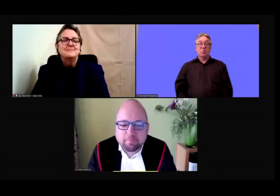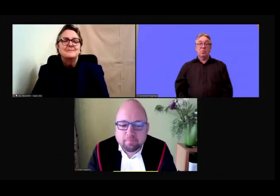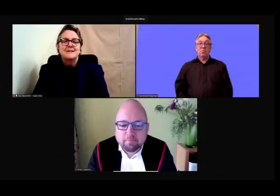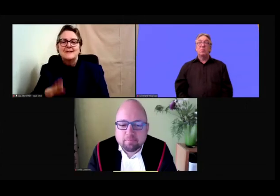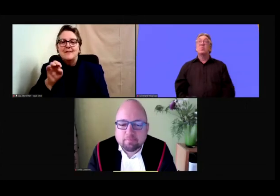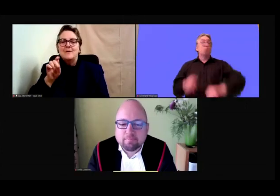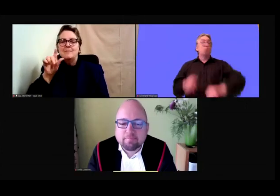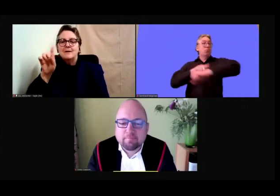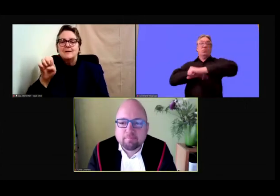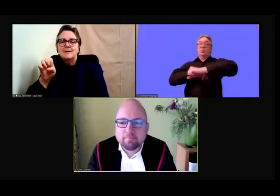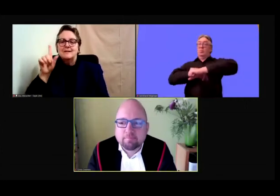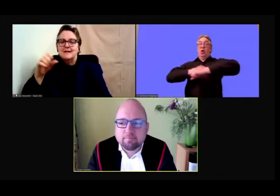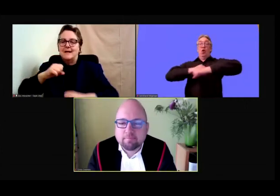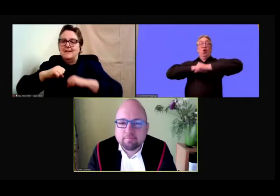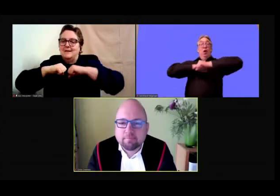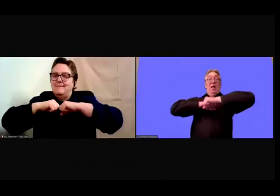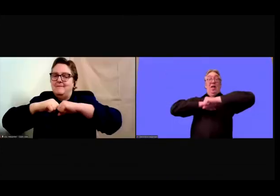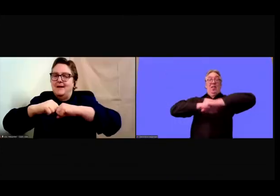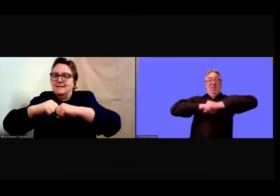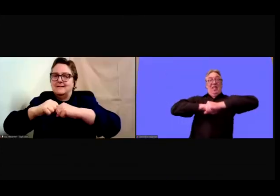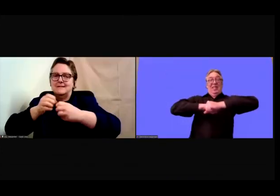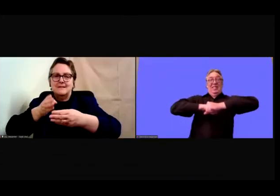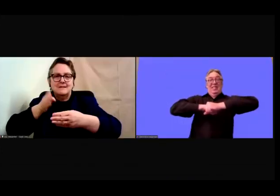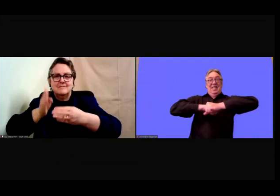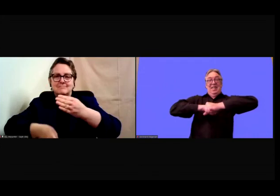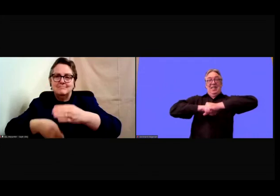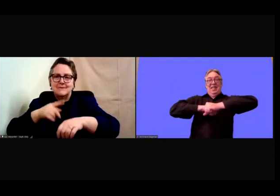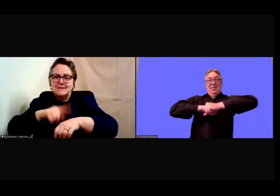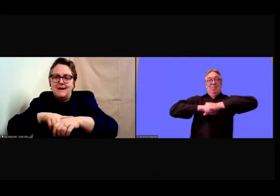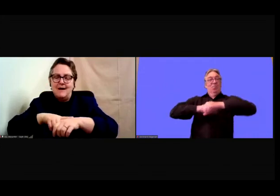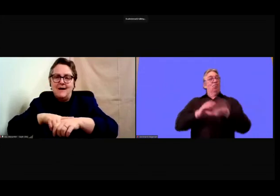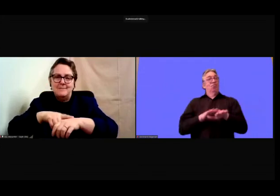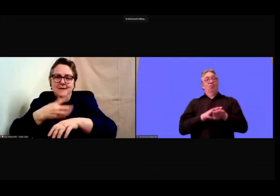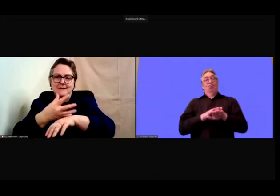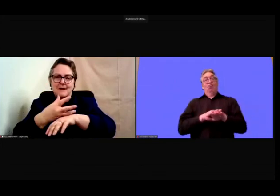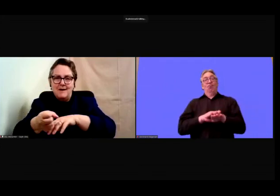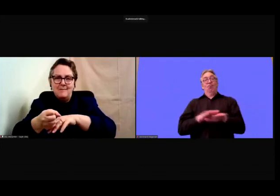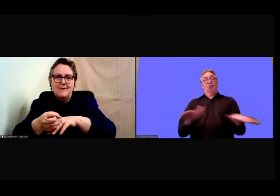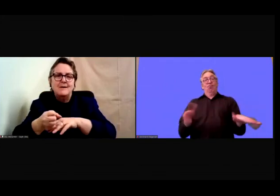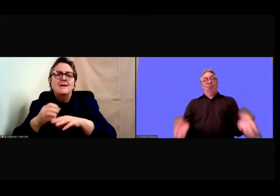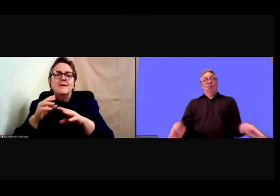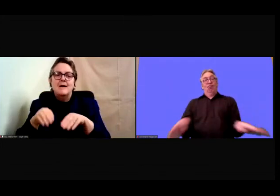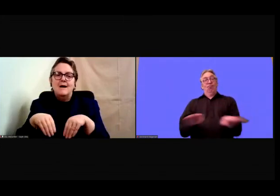hereby concluded. I give the floor once again to the candidate.